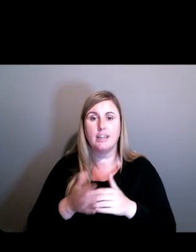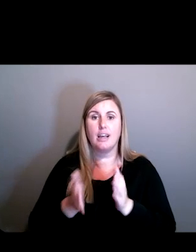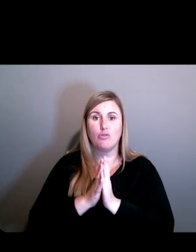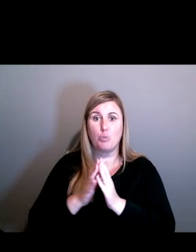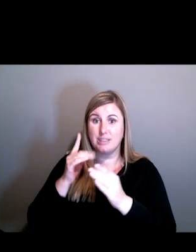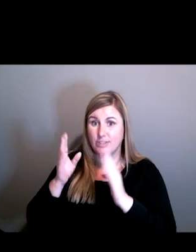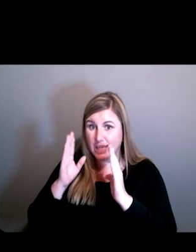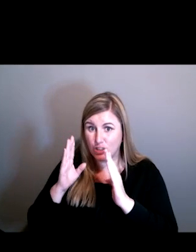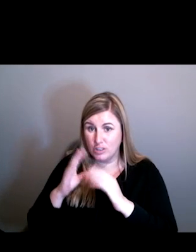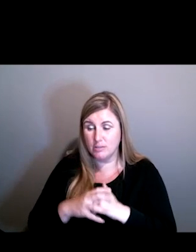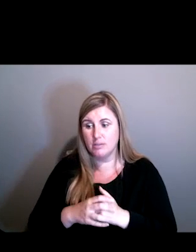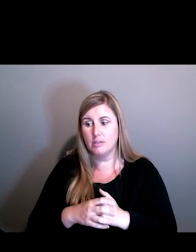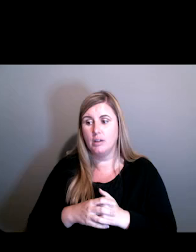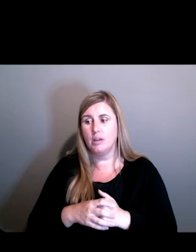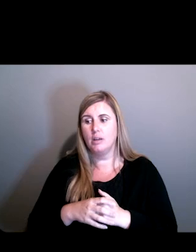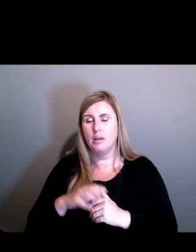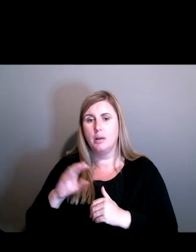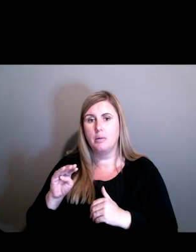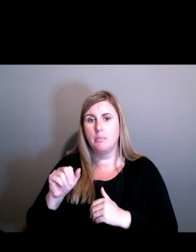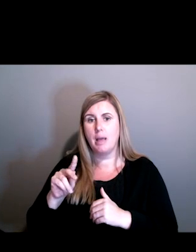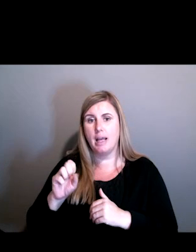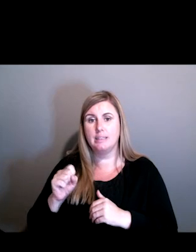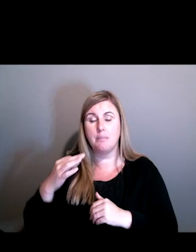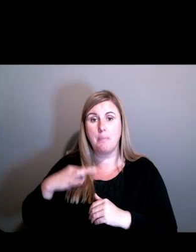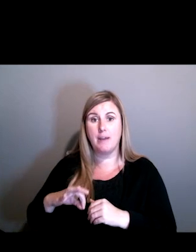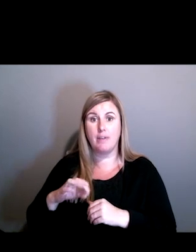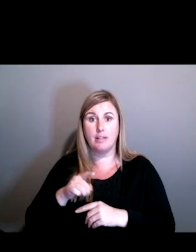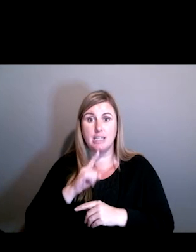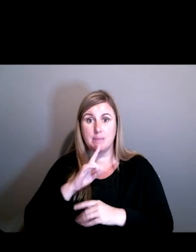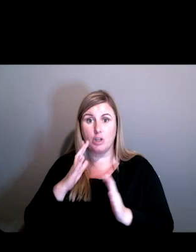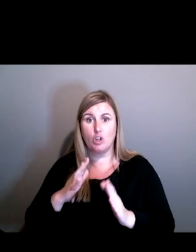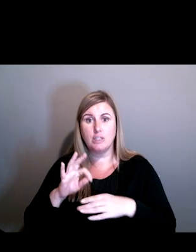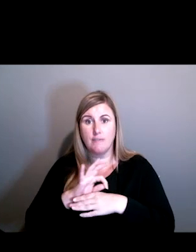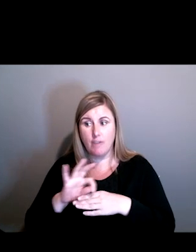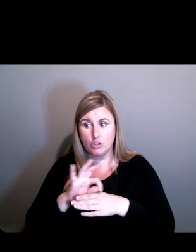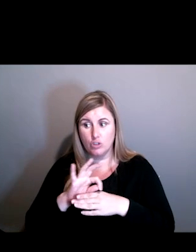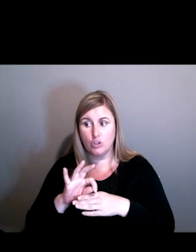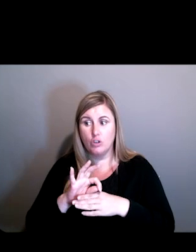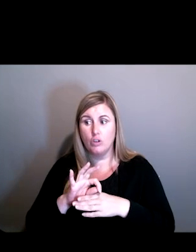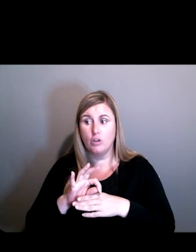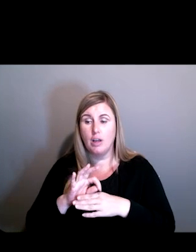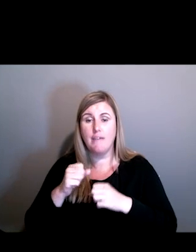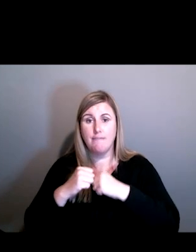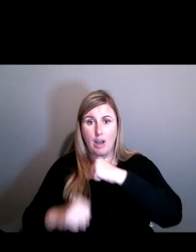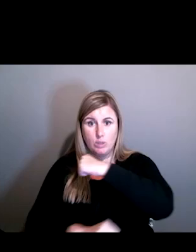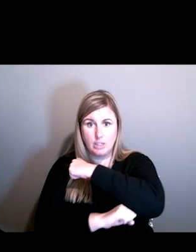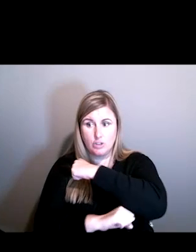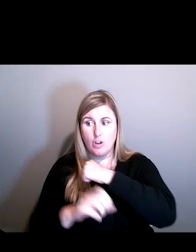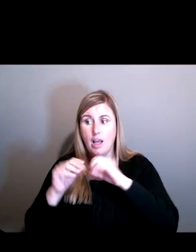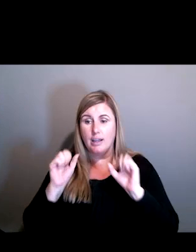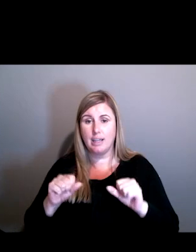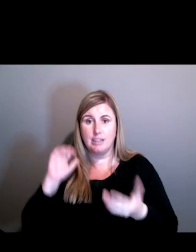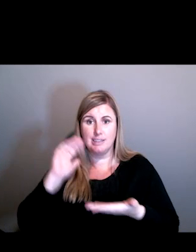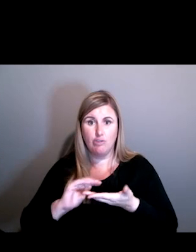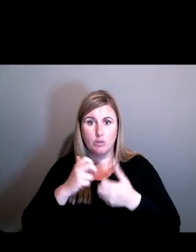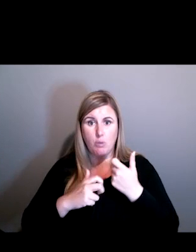activities, request attention. So mands benefit the speaker. It is functional and it is foundational and